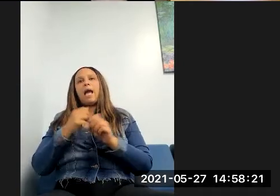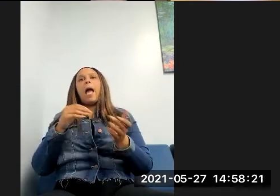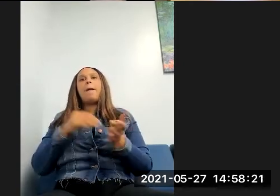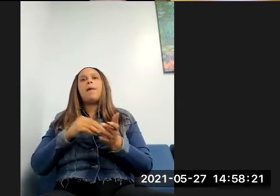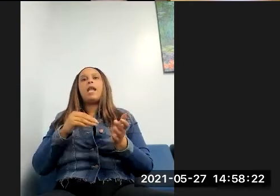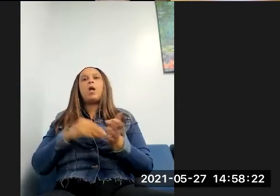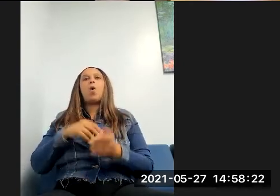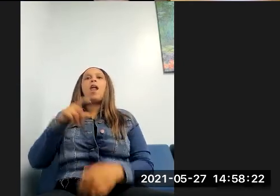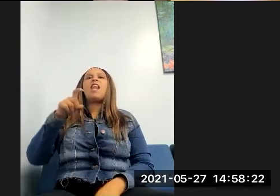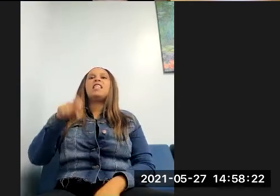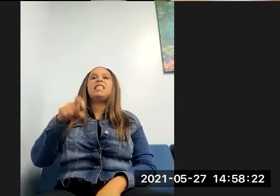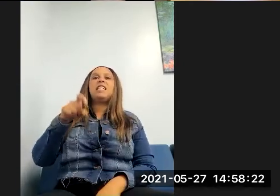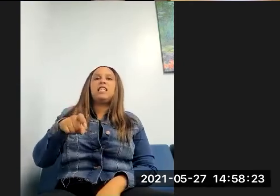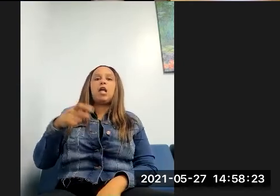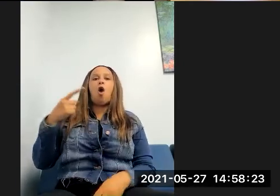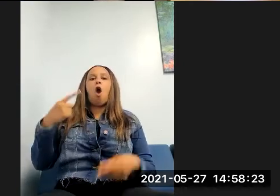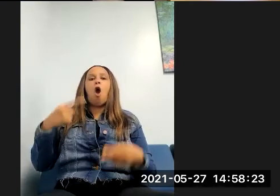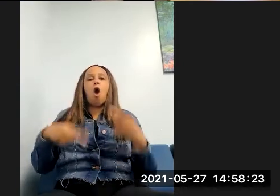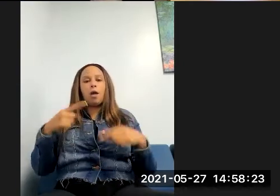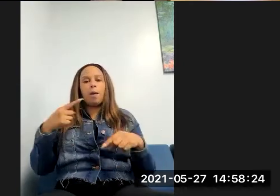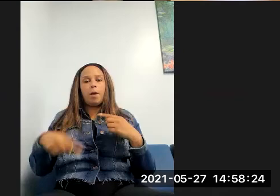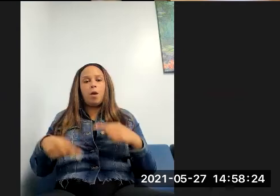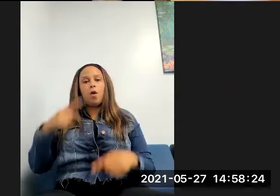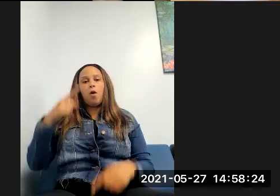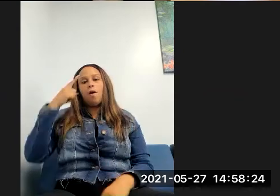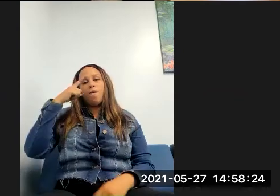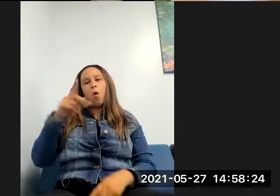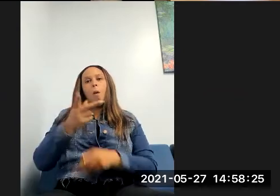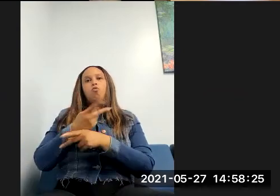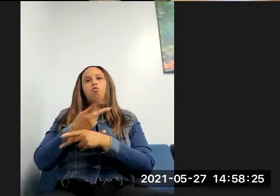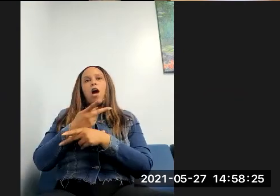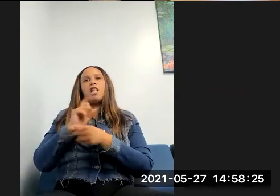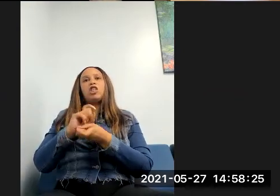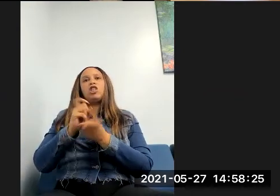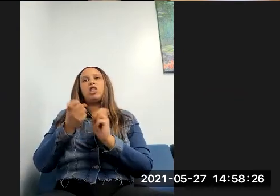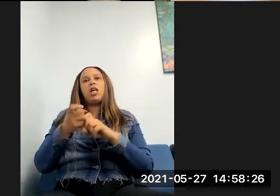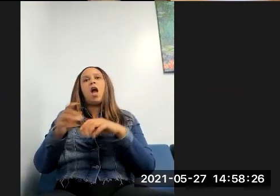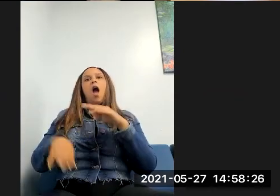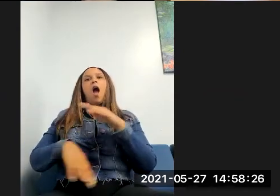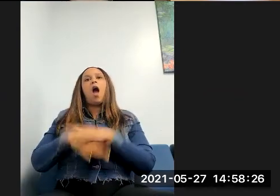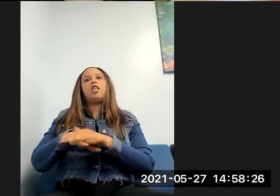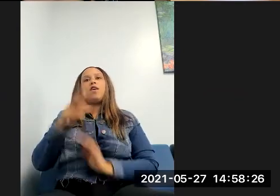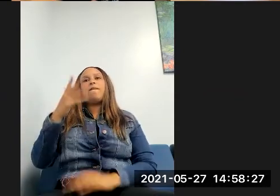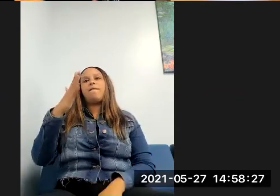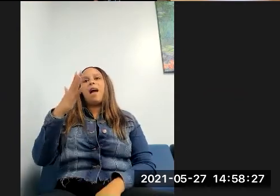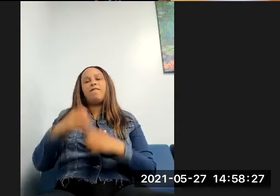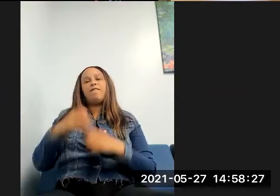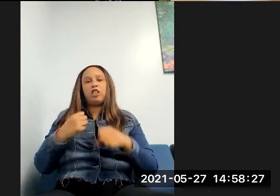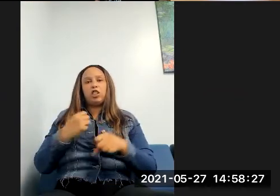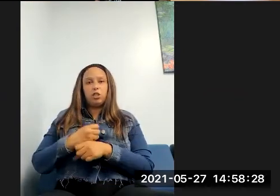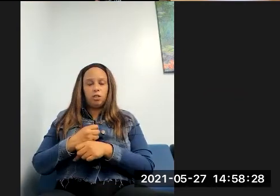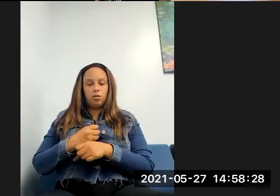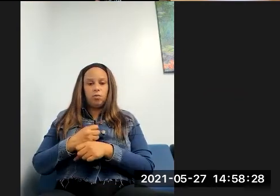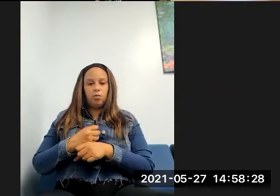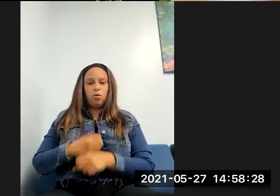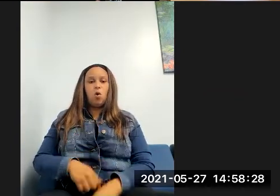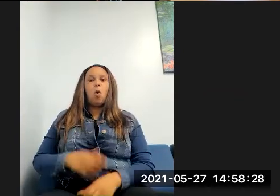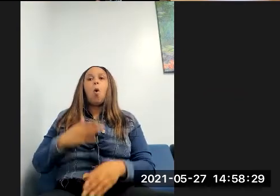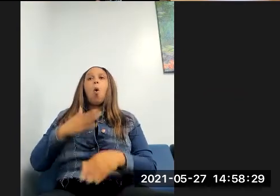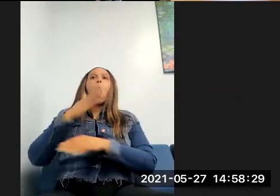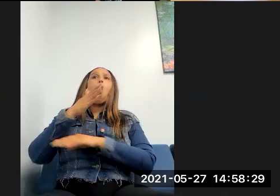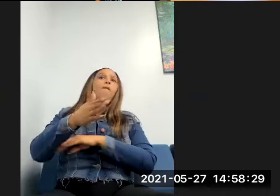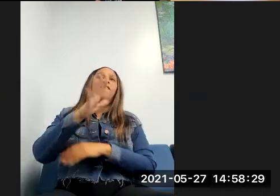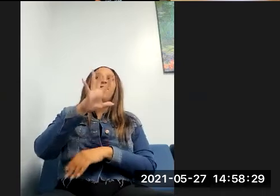necessity argument for a product change under 5 years. Over 5